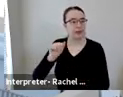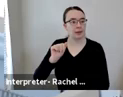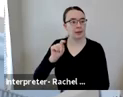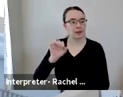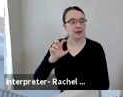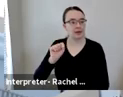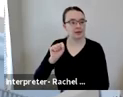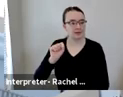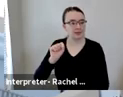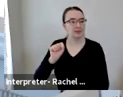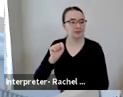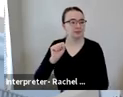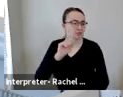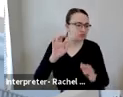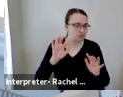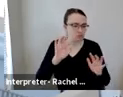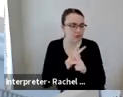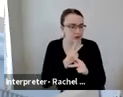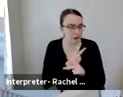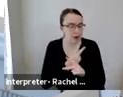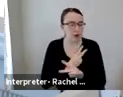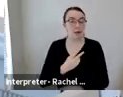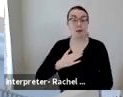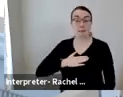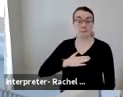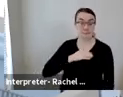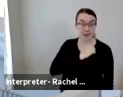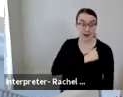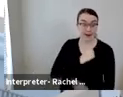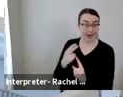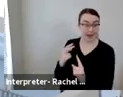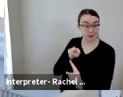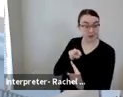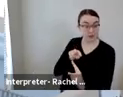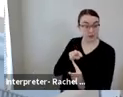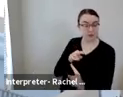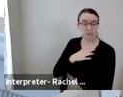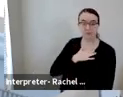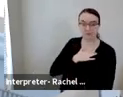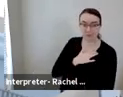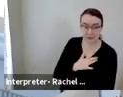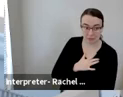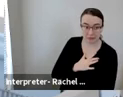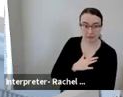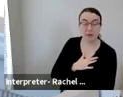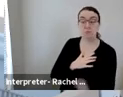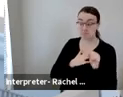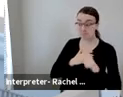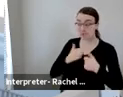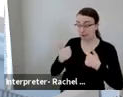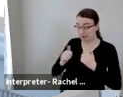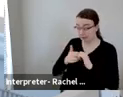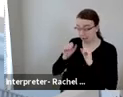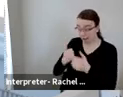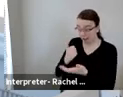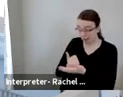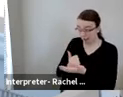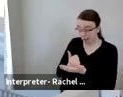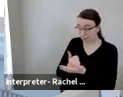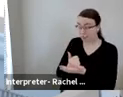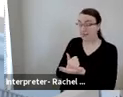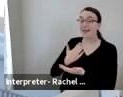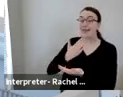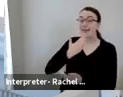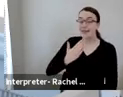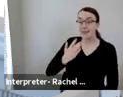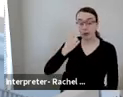box. And my attitude is typically, yes, how can I help? Thank you